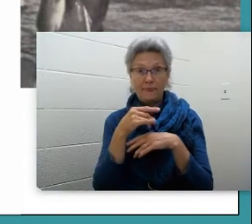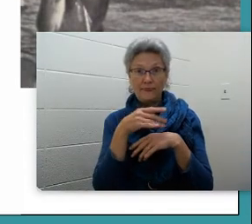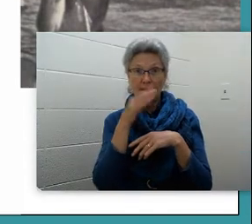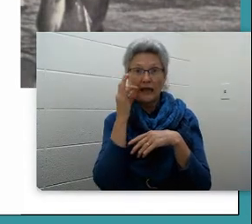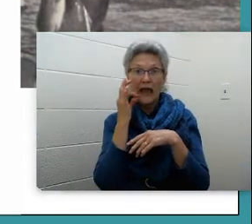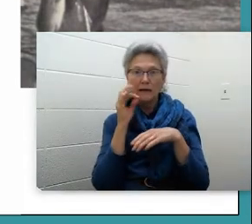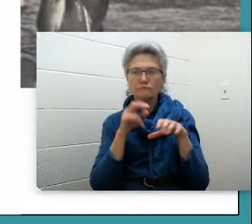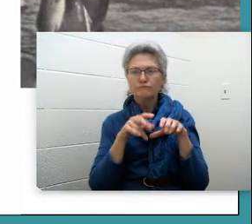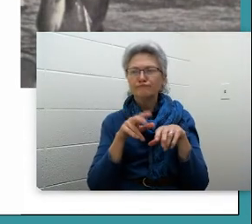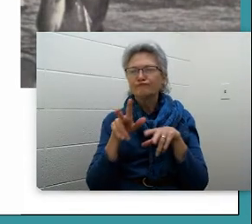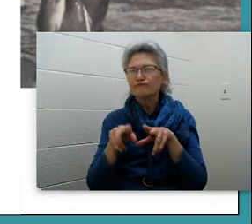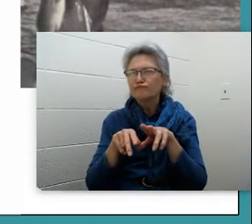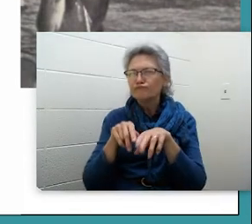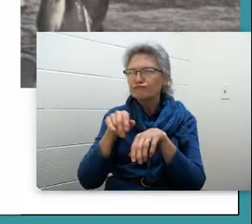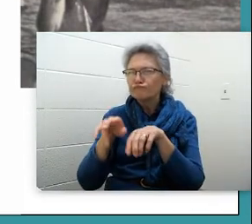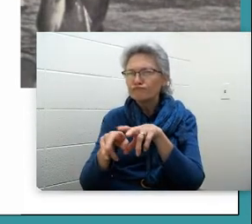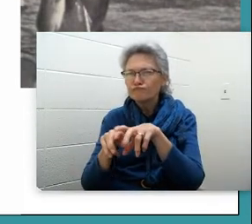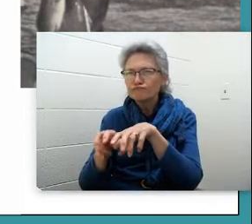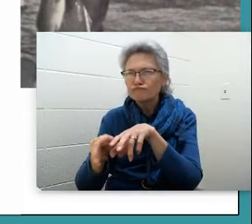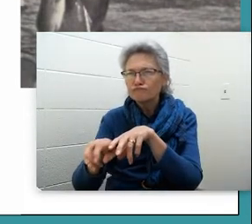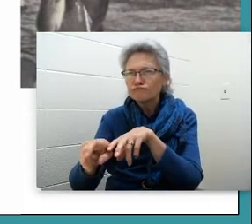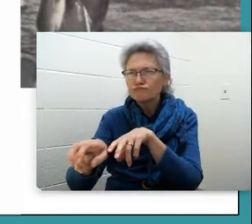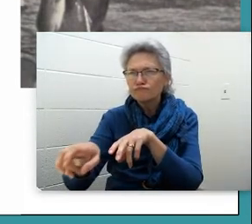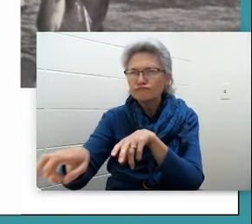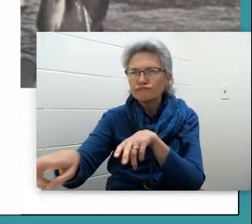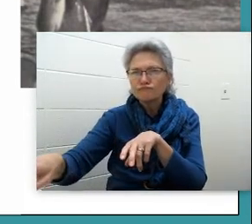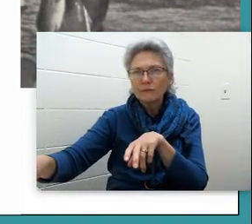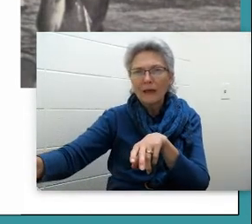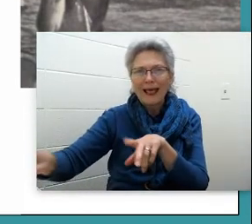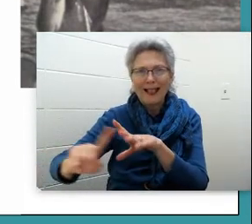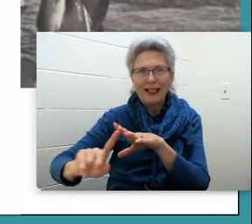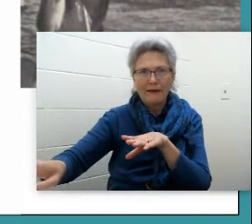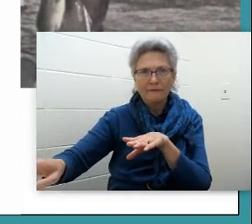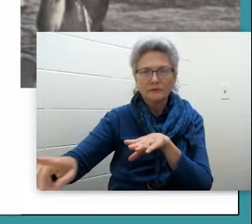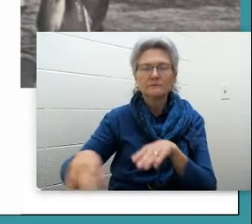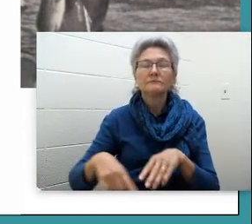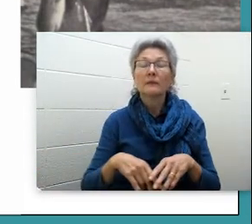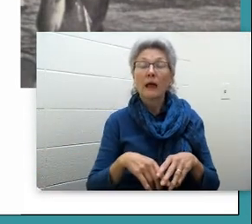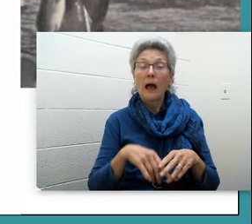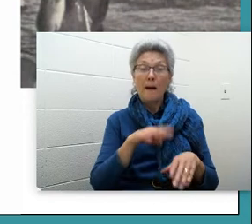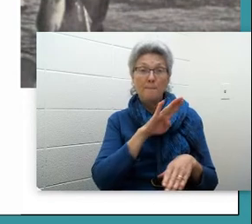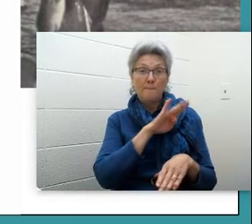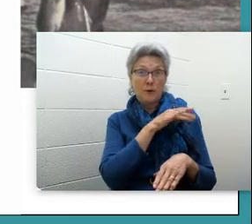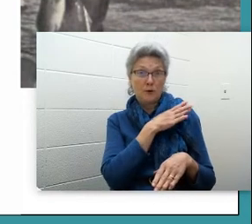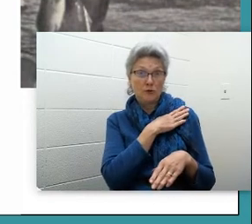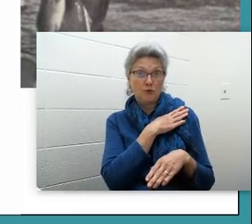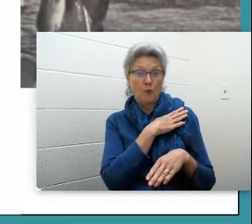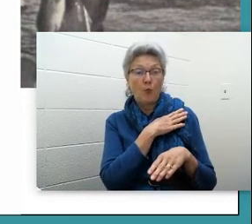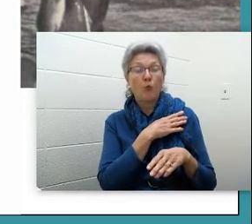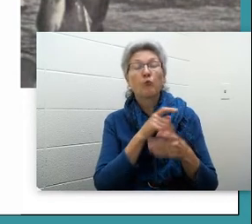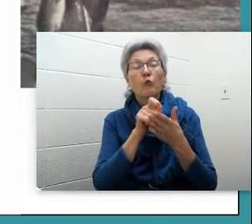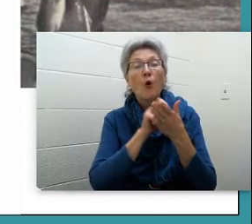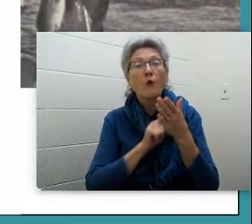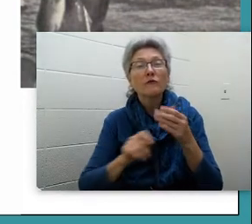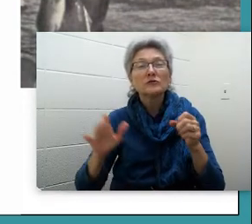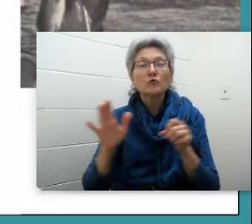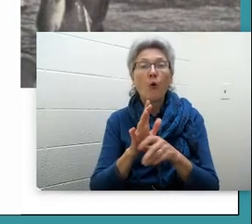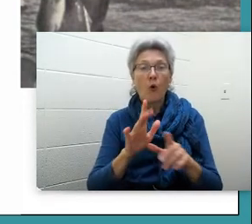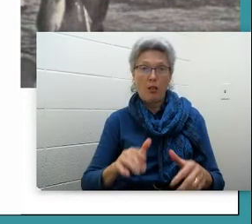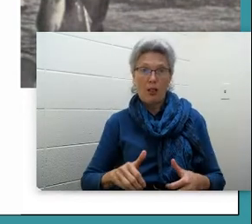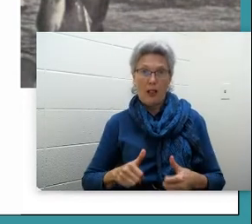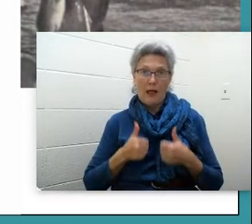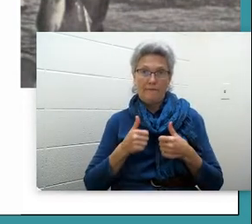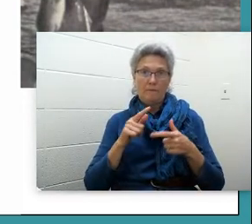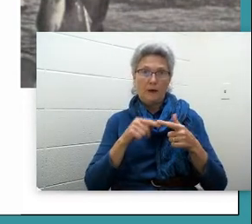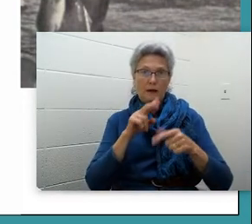soon slunk away. Burroughs was a lifelong nature writer who kept his eyes, ears, and heart open.